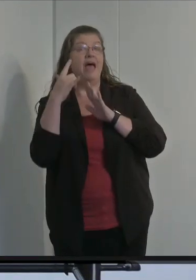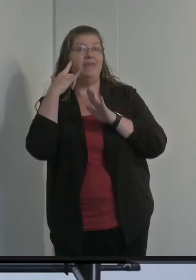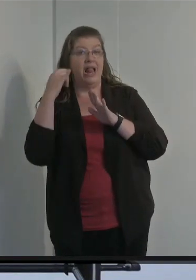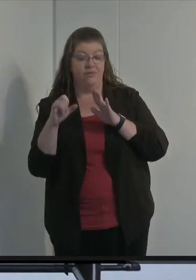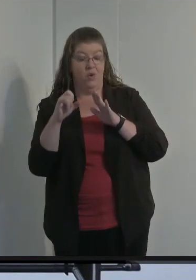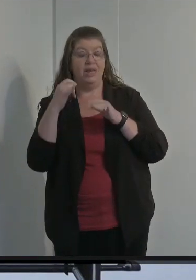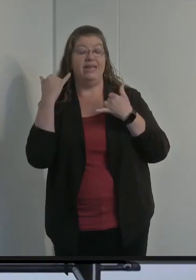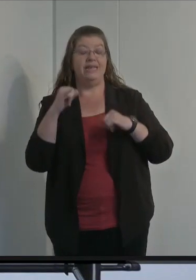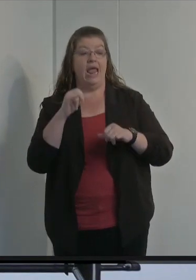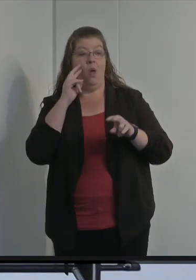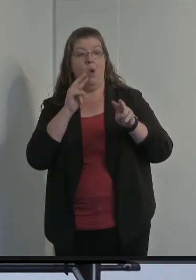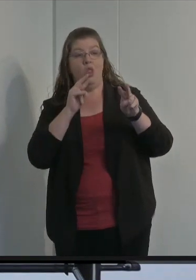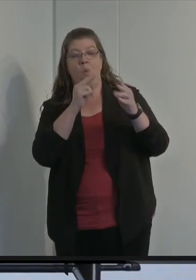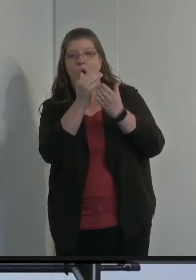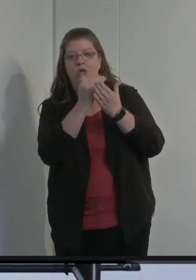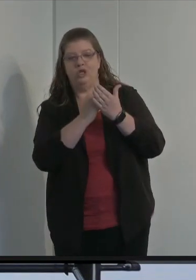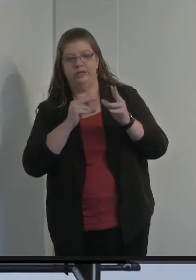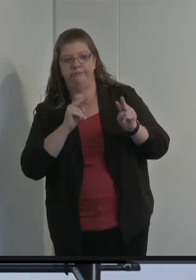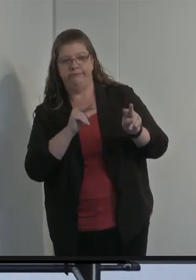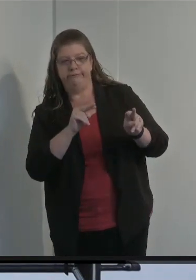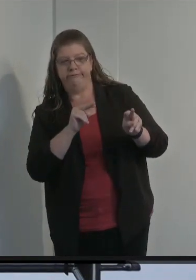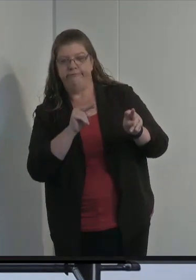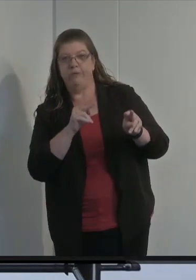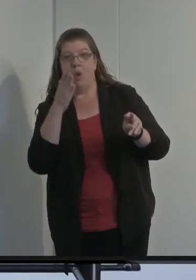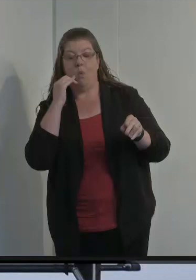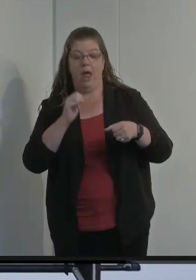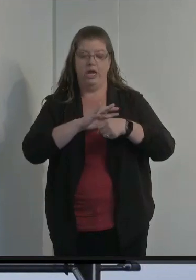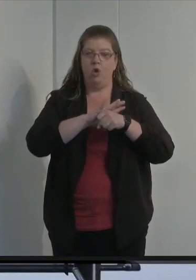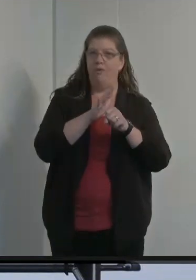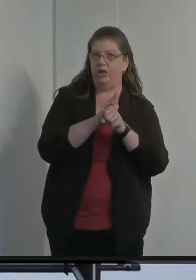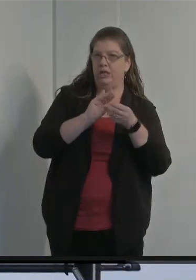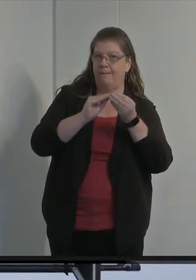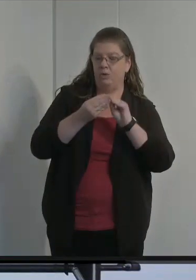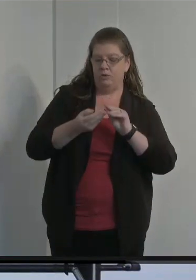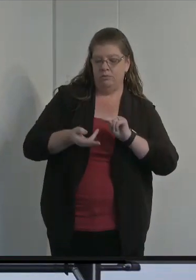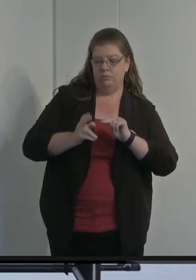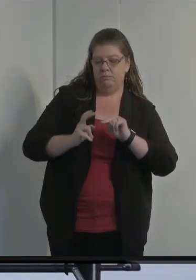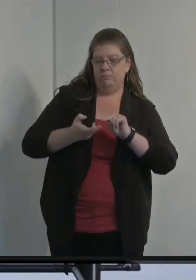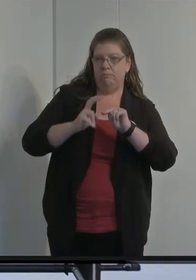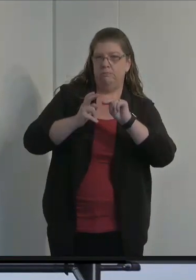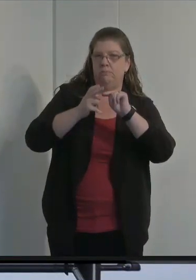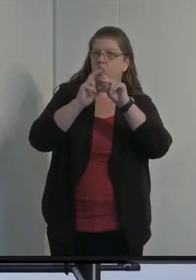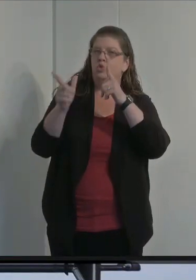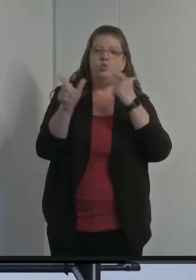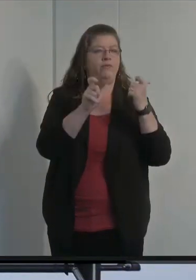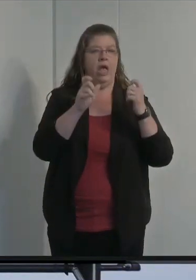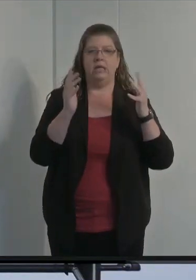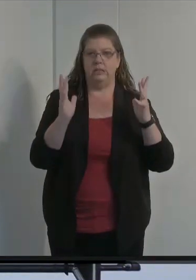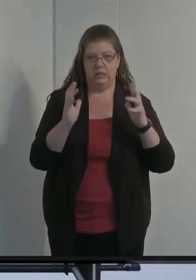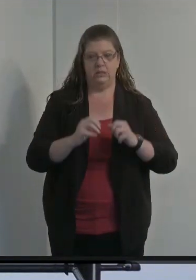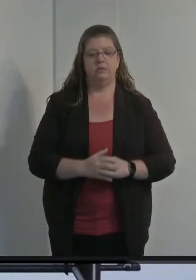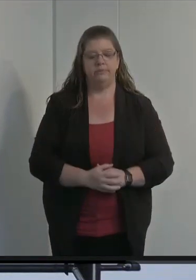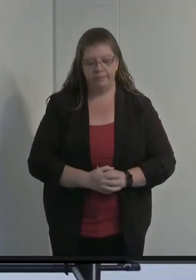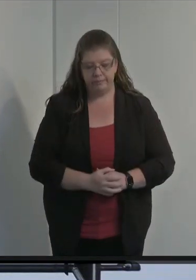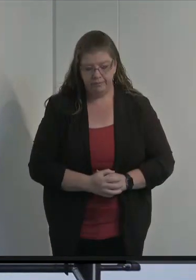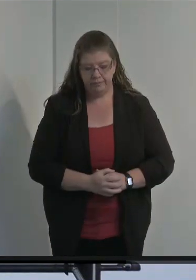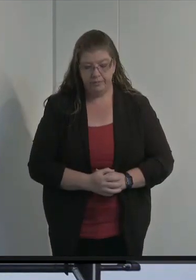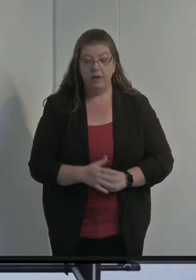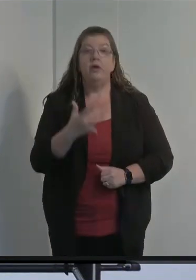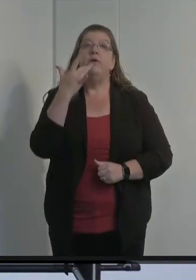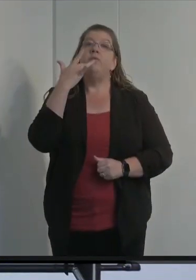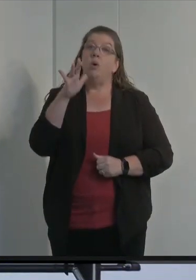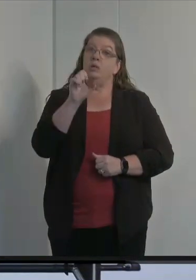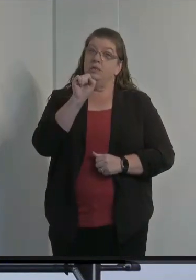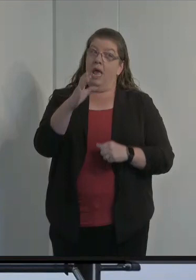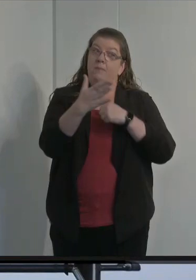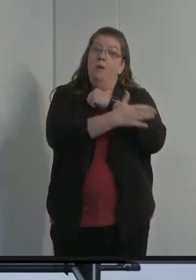California are now on the state monitoring list because of COVID-19 cases that are rising too fast. Fortunately, Santa Barbara